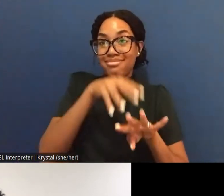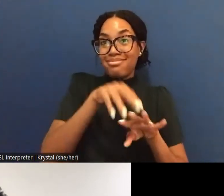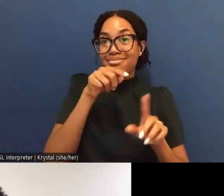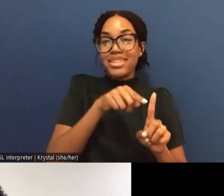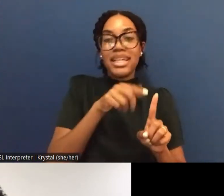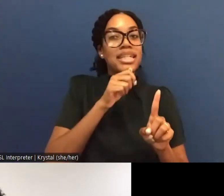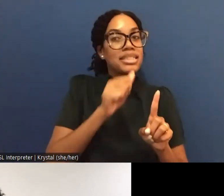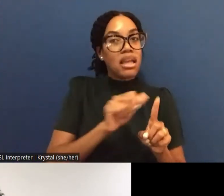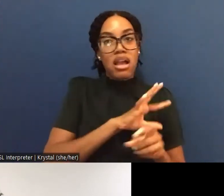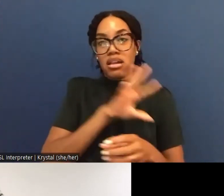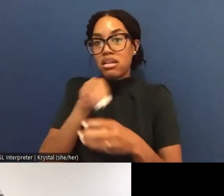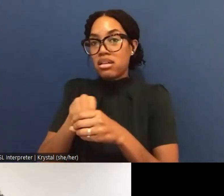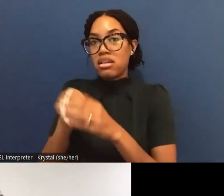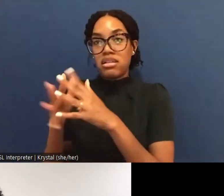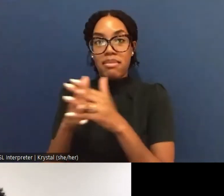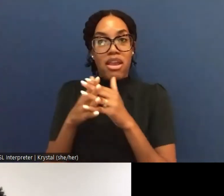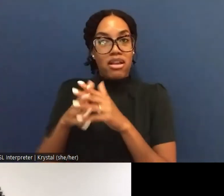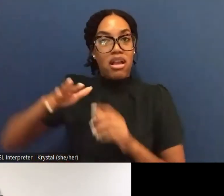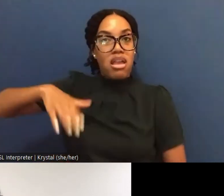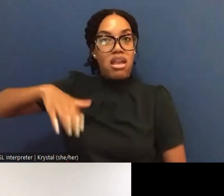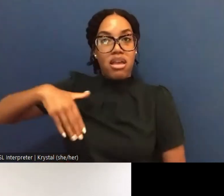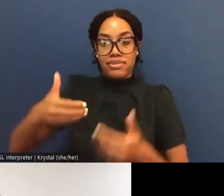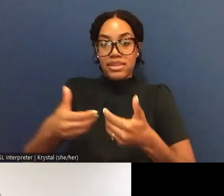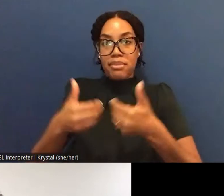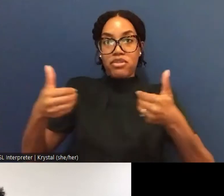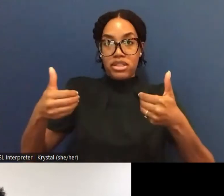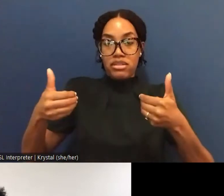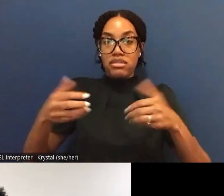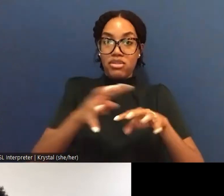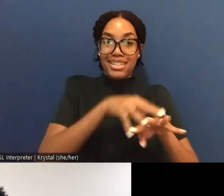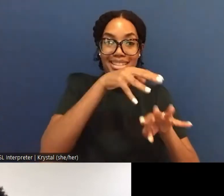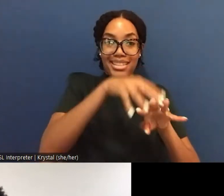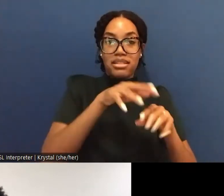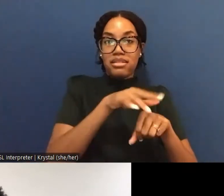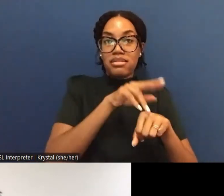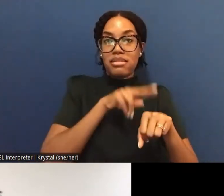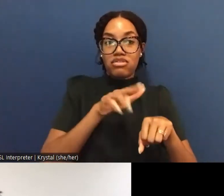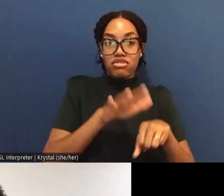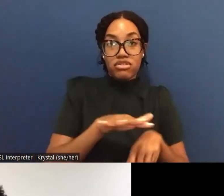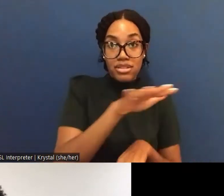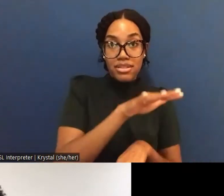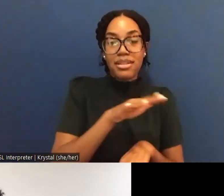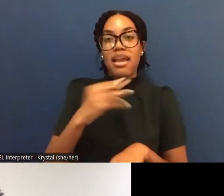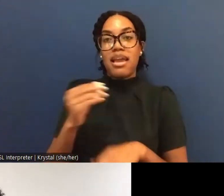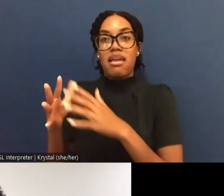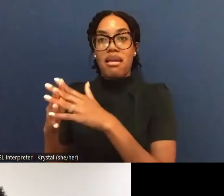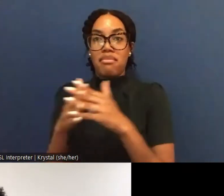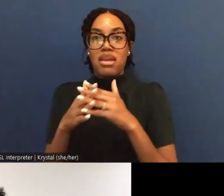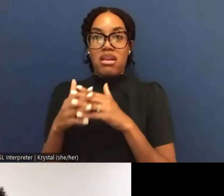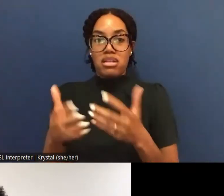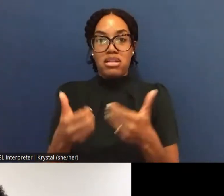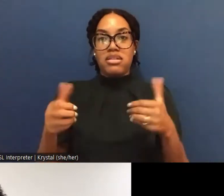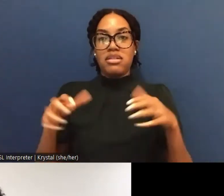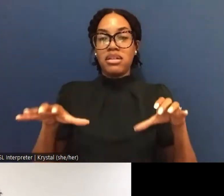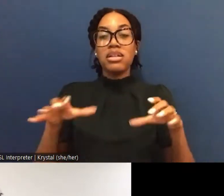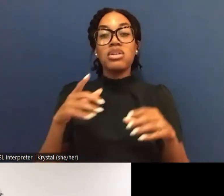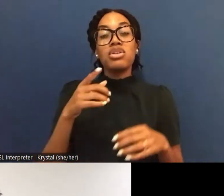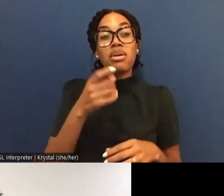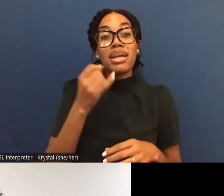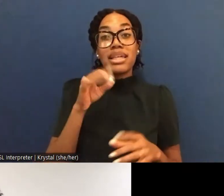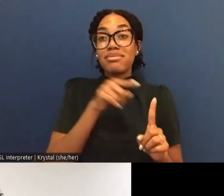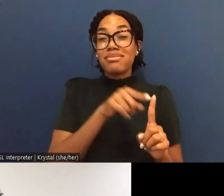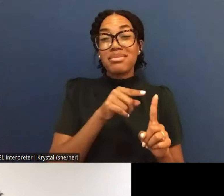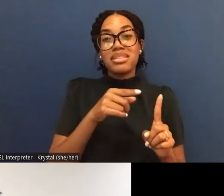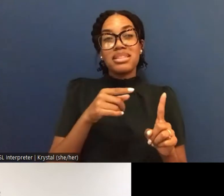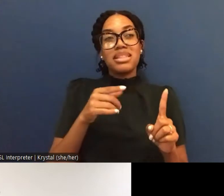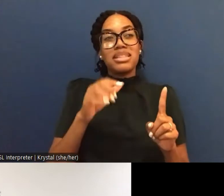United States. And so when they think about themselves and their identities, they're not thinking of themselves as American or African-American. And I think that's